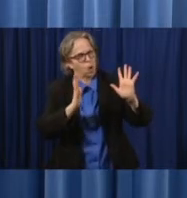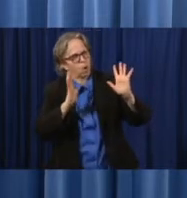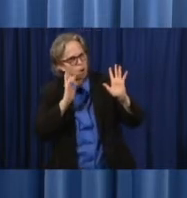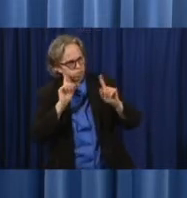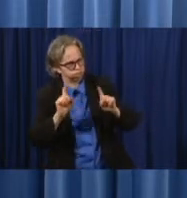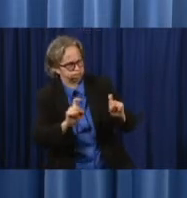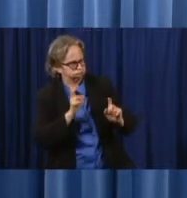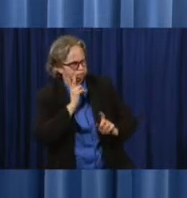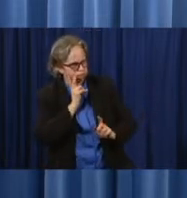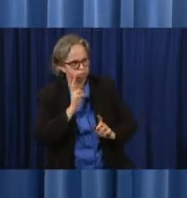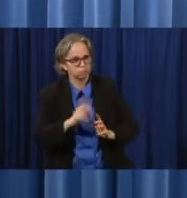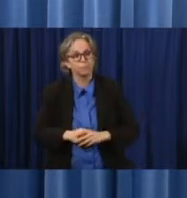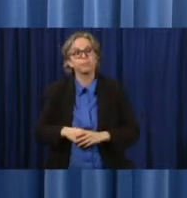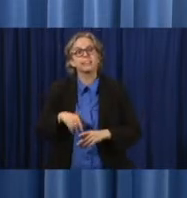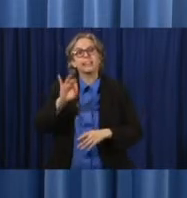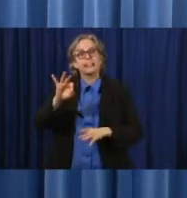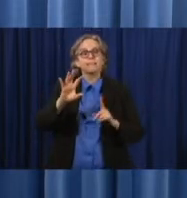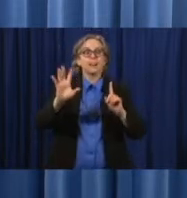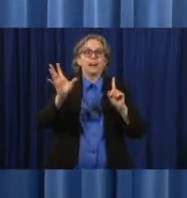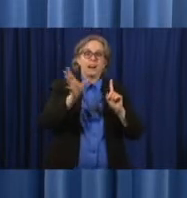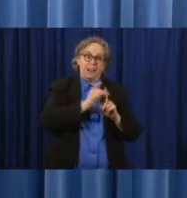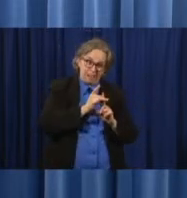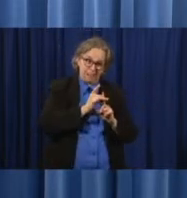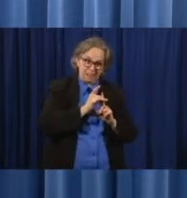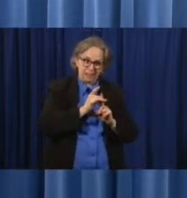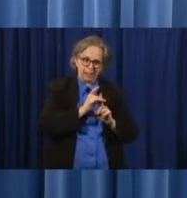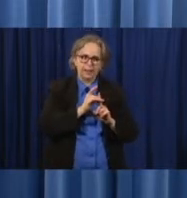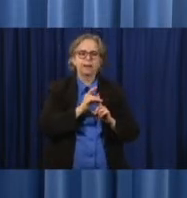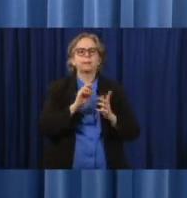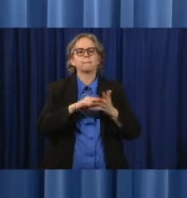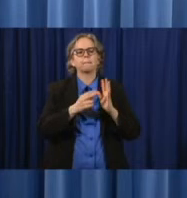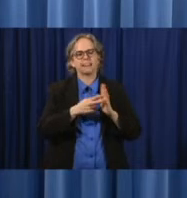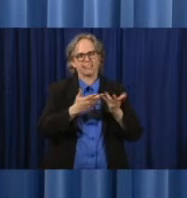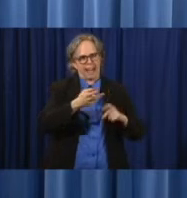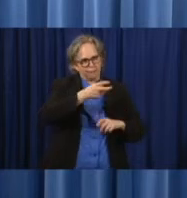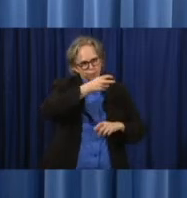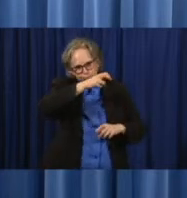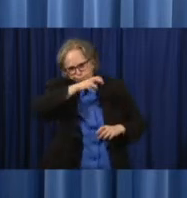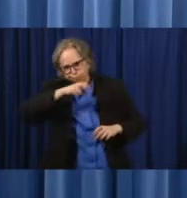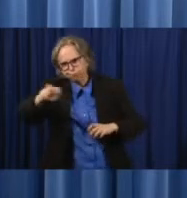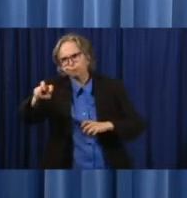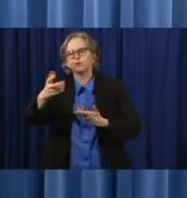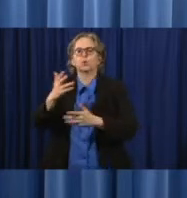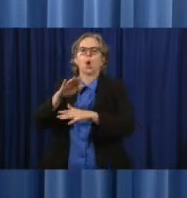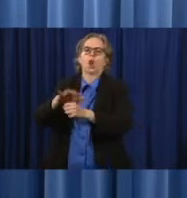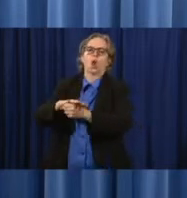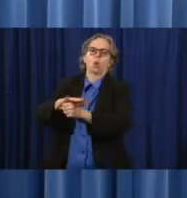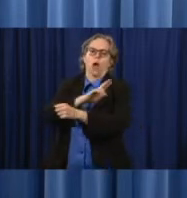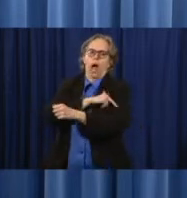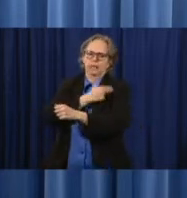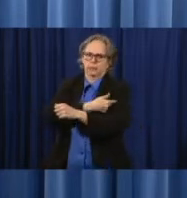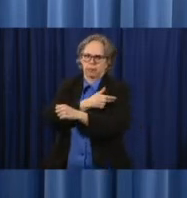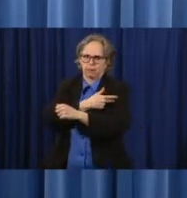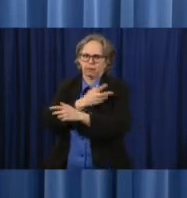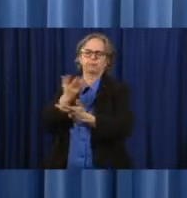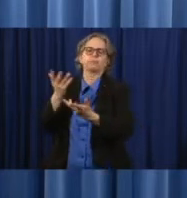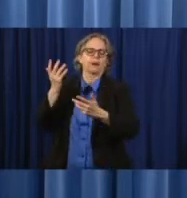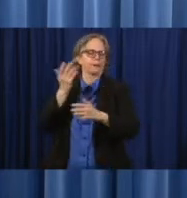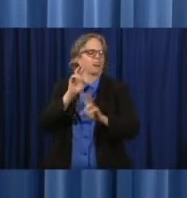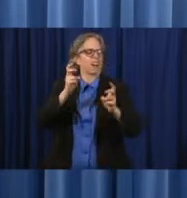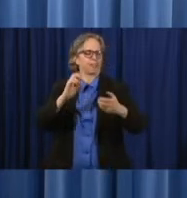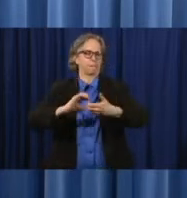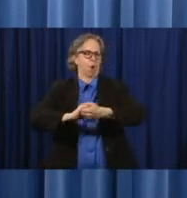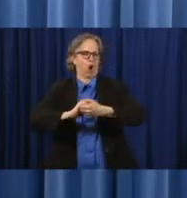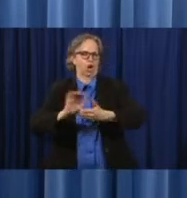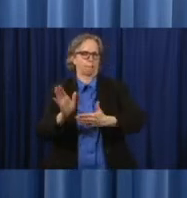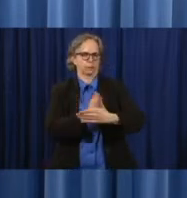Regional Medical Center, which is Sandusky's partner hospital. As test results continue to be returned to